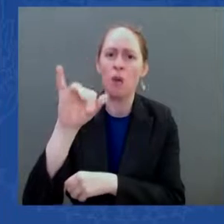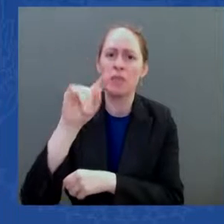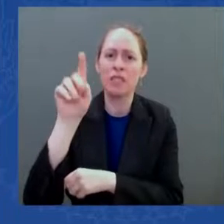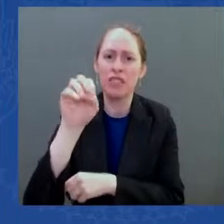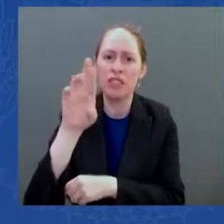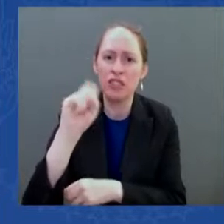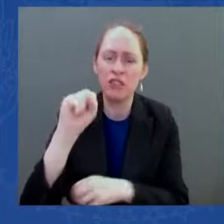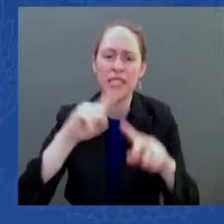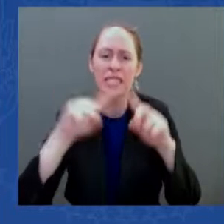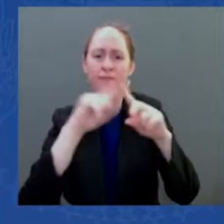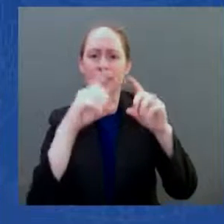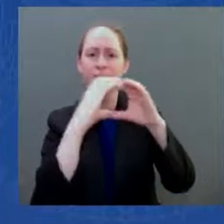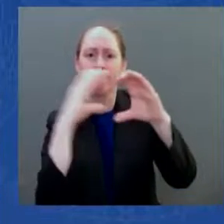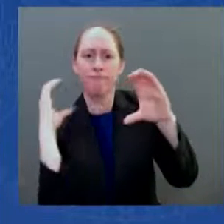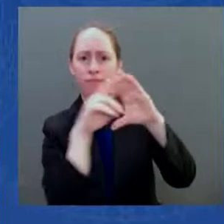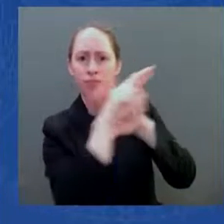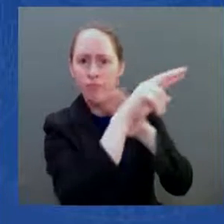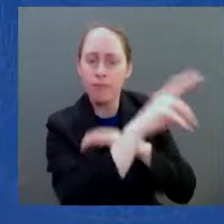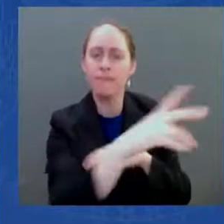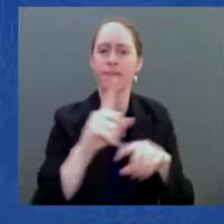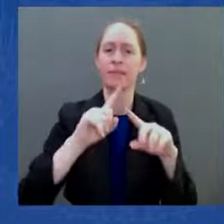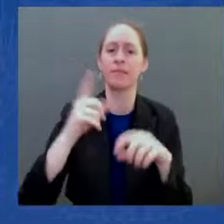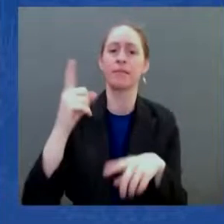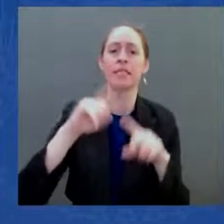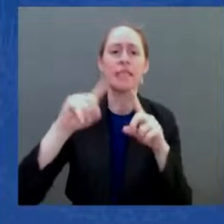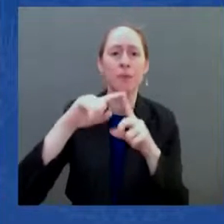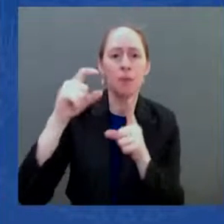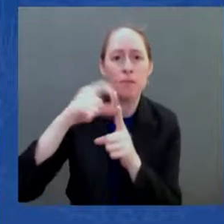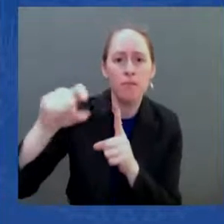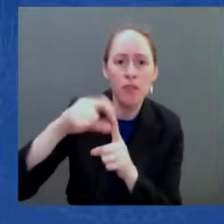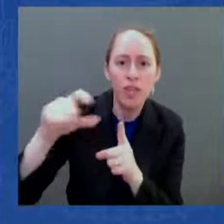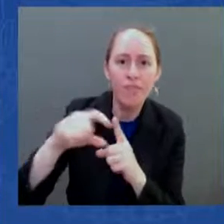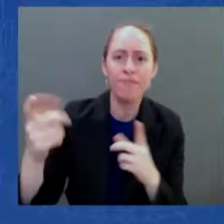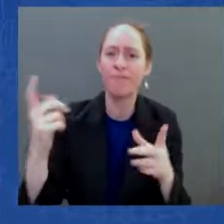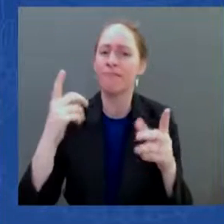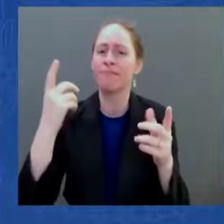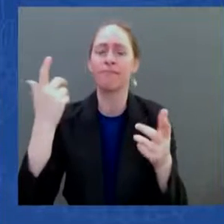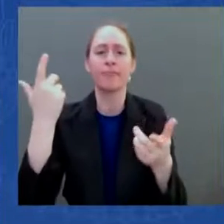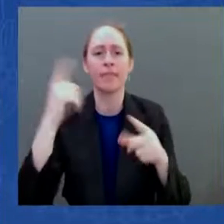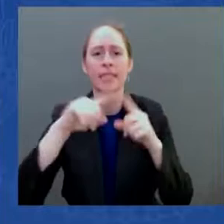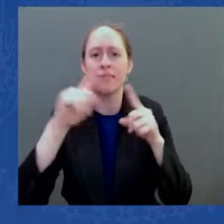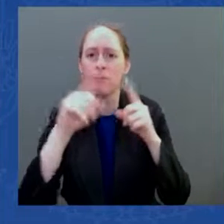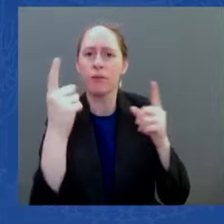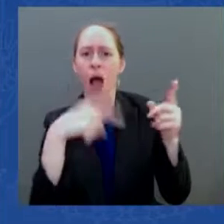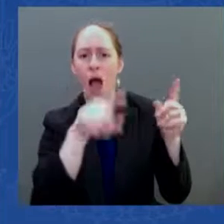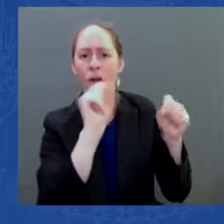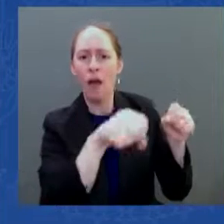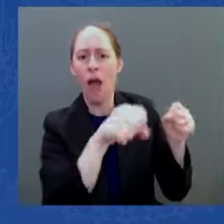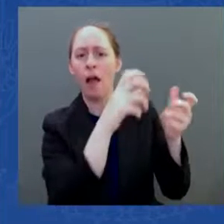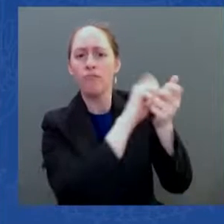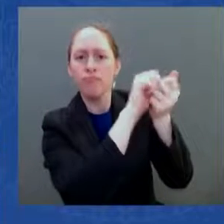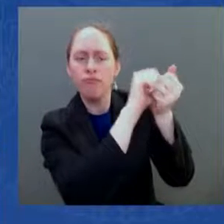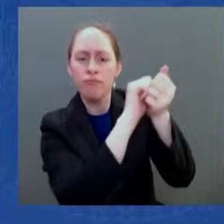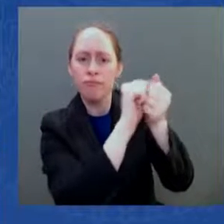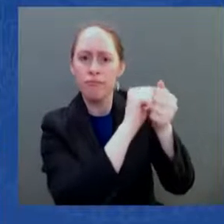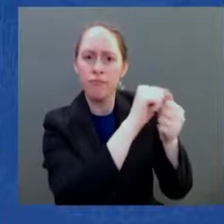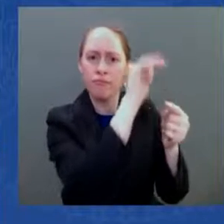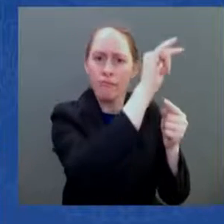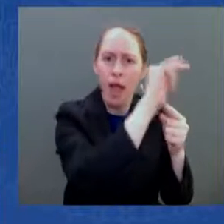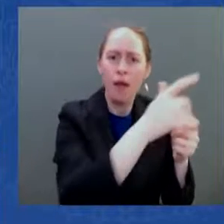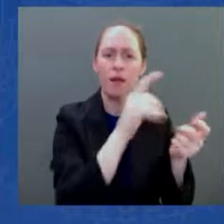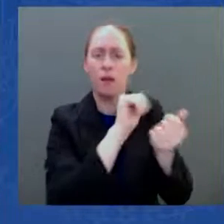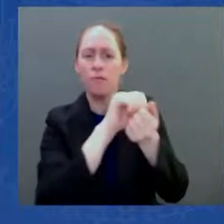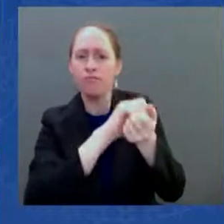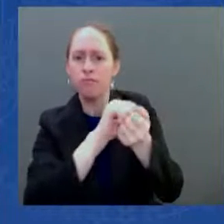also includes more tactical drones. In the past 2 months, we've moved weapons and equipment to Ukraine at record speed. We've